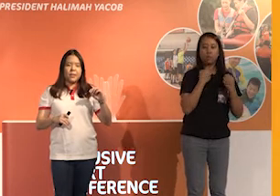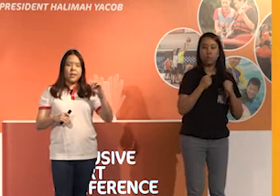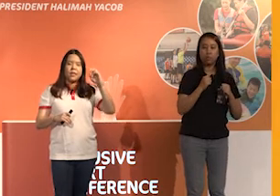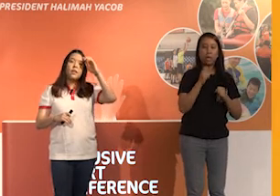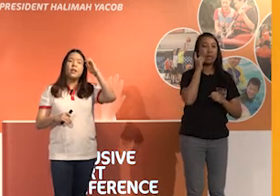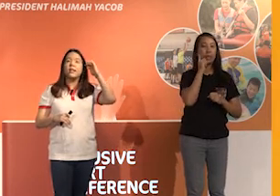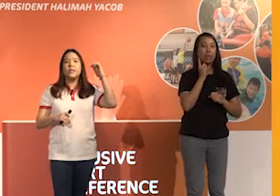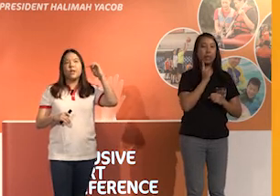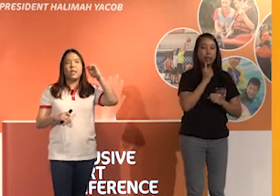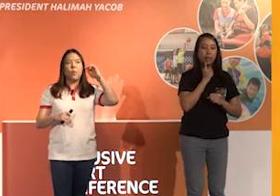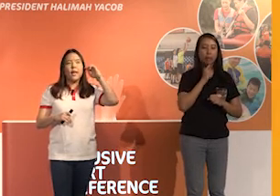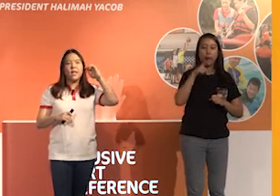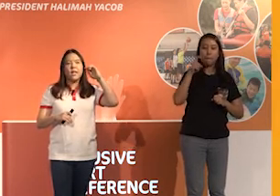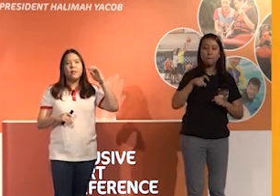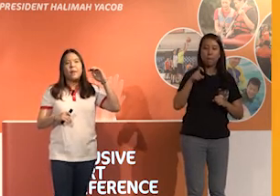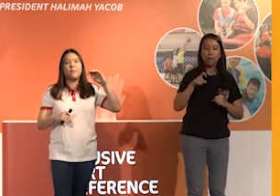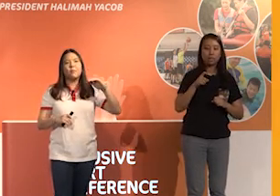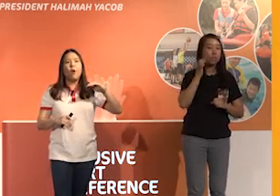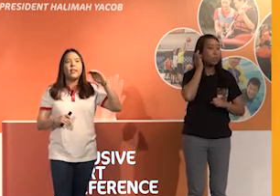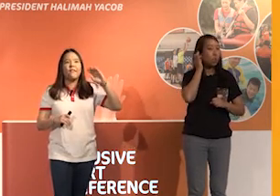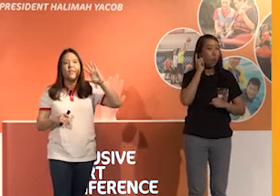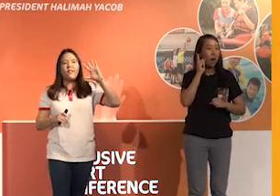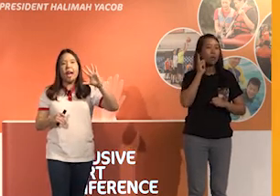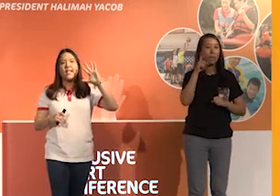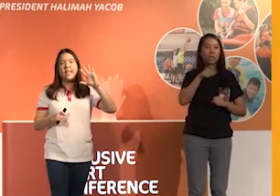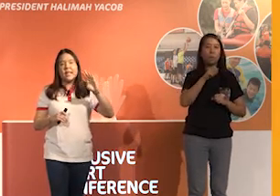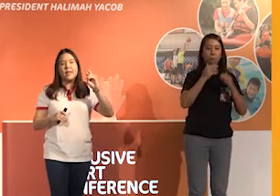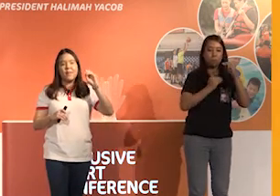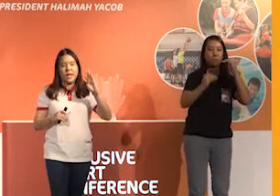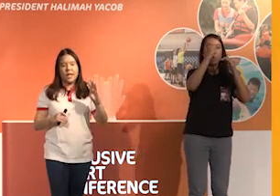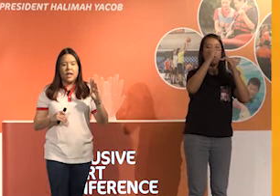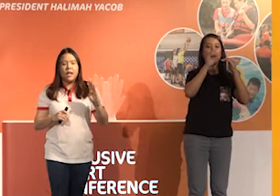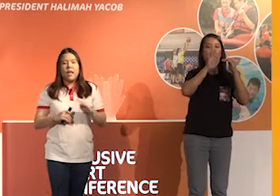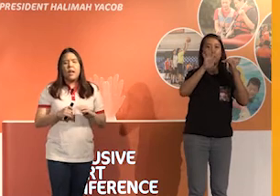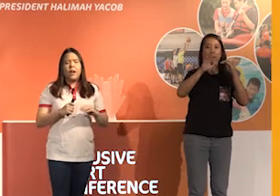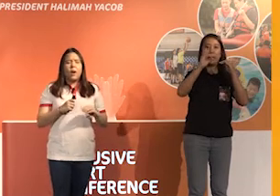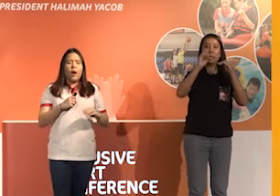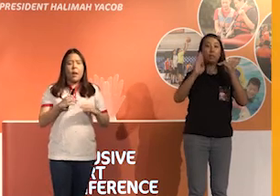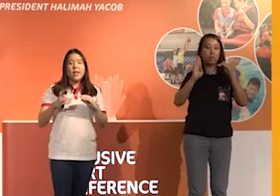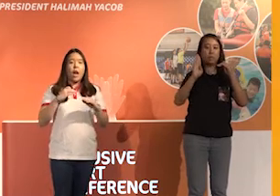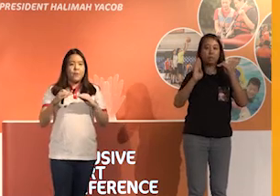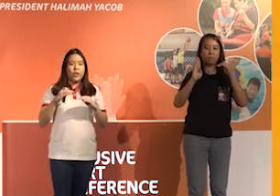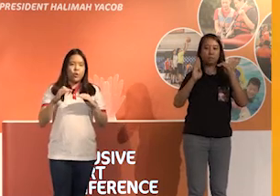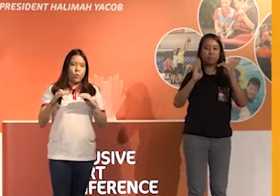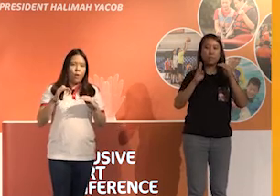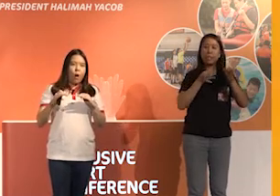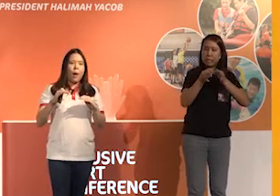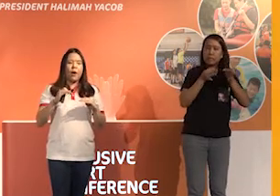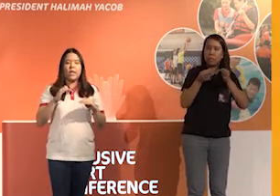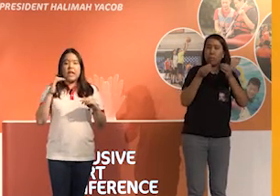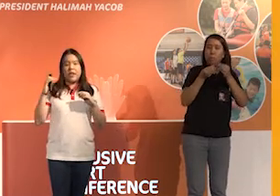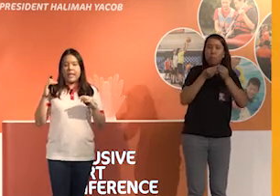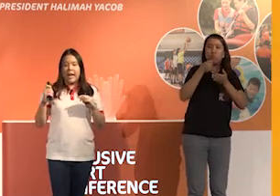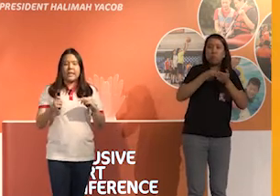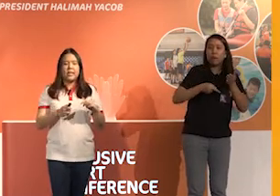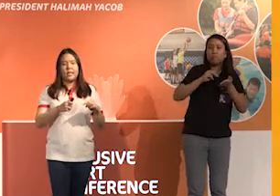must be with the 1 year must be more than 55 dB. Let me explain to you more